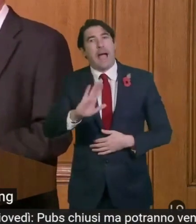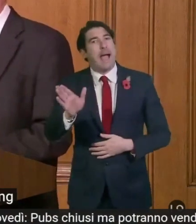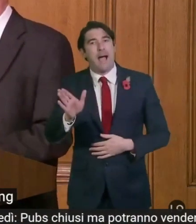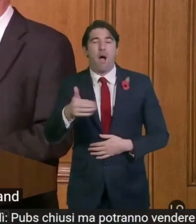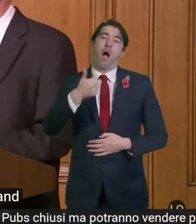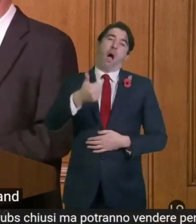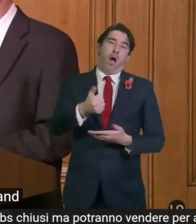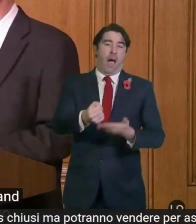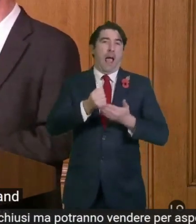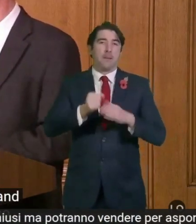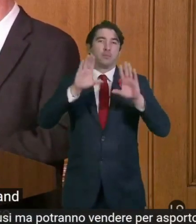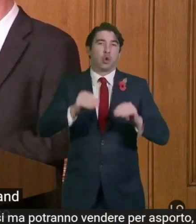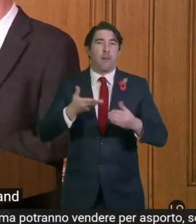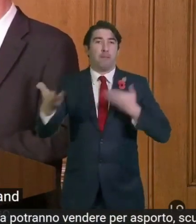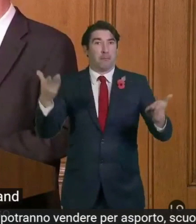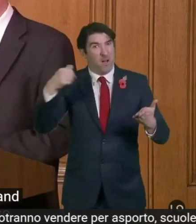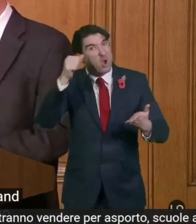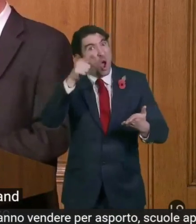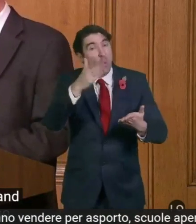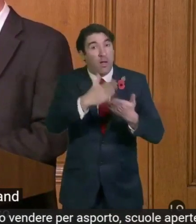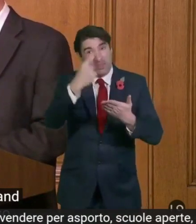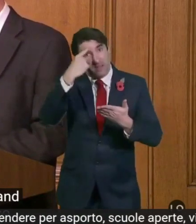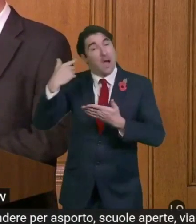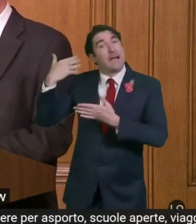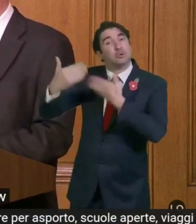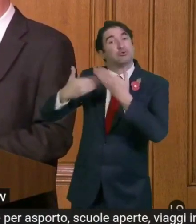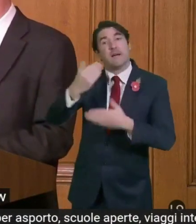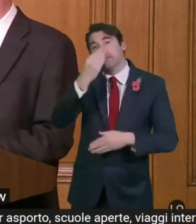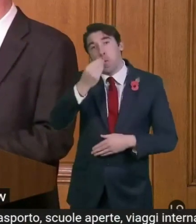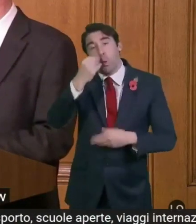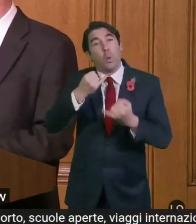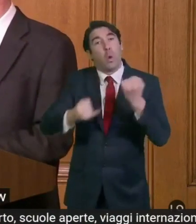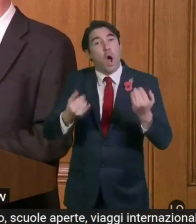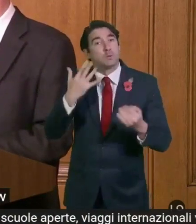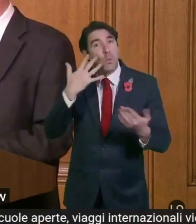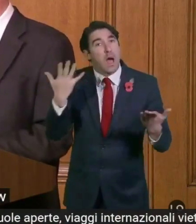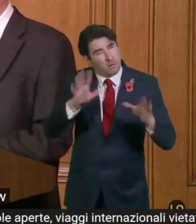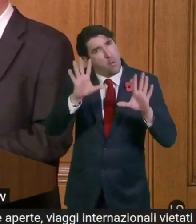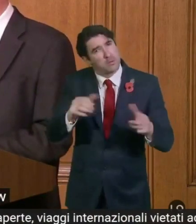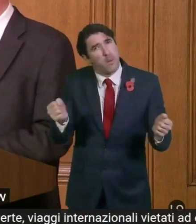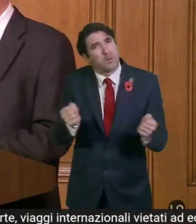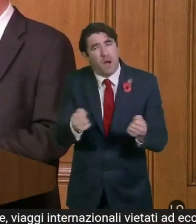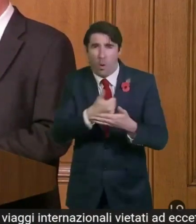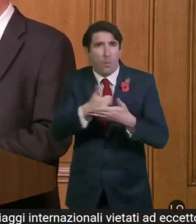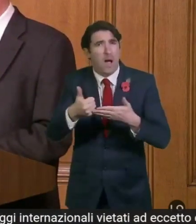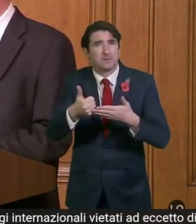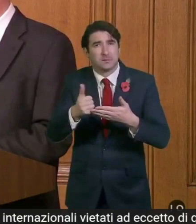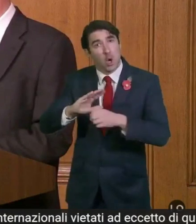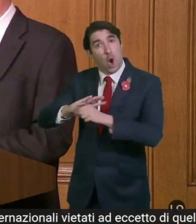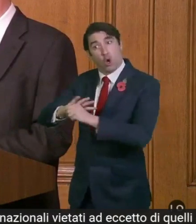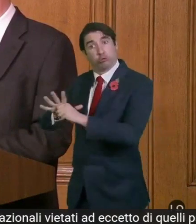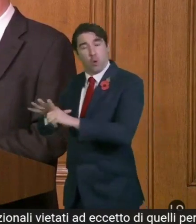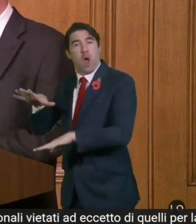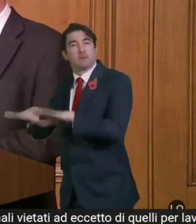temperature. But also, and importantly, there are now multiple shots on goal from science. And